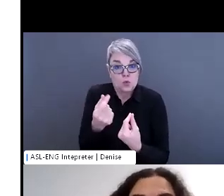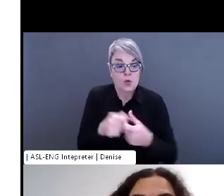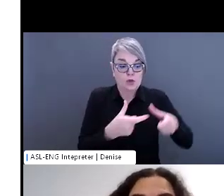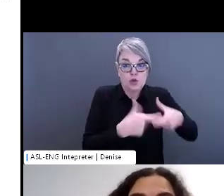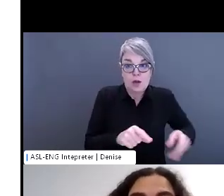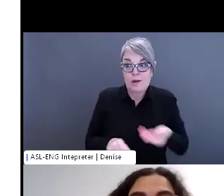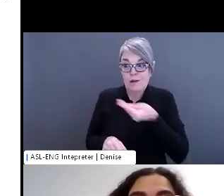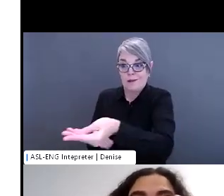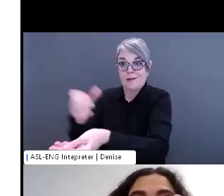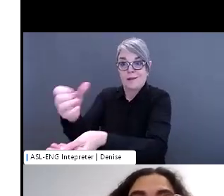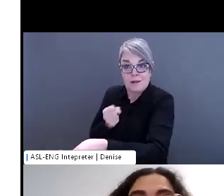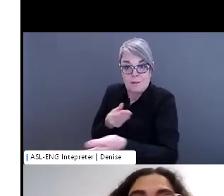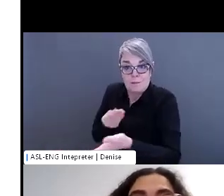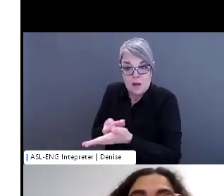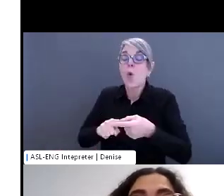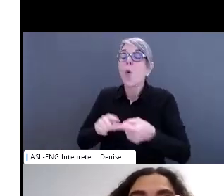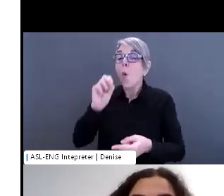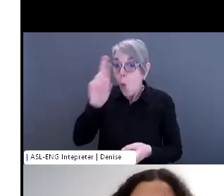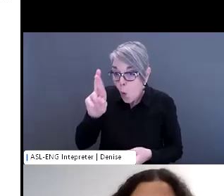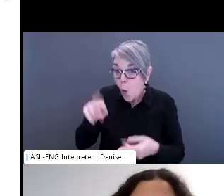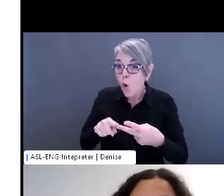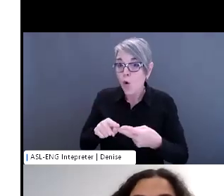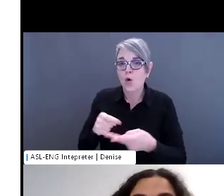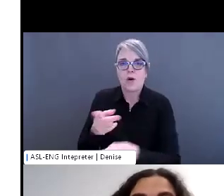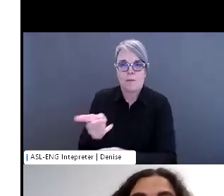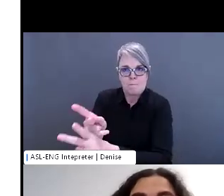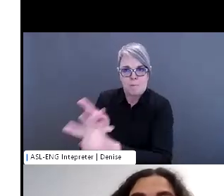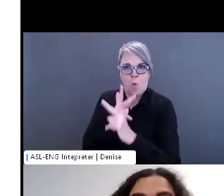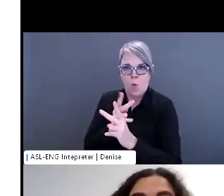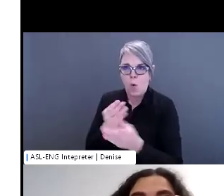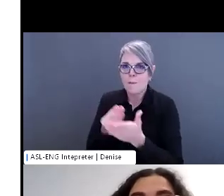fee. So when you do go into any